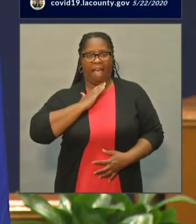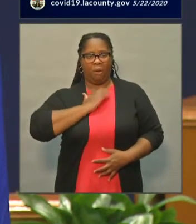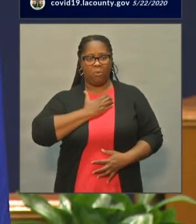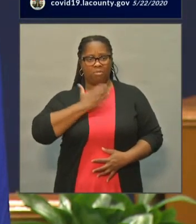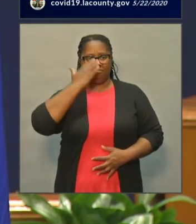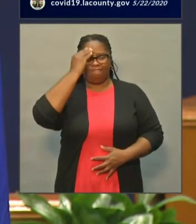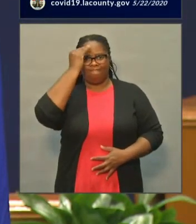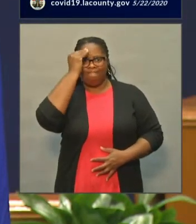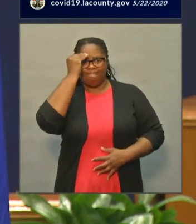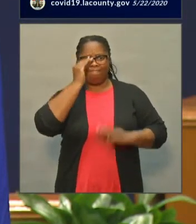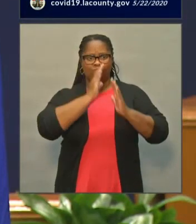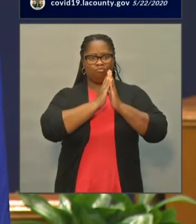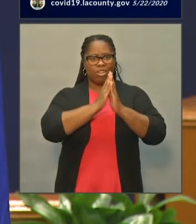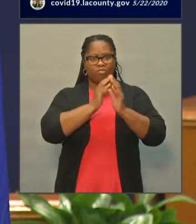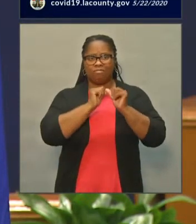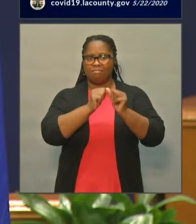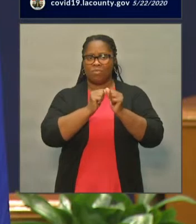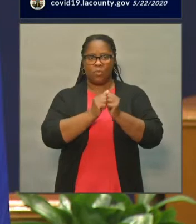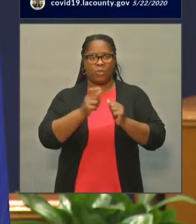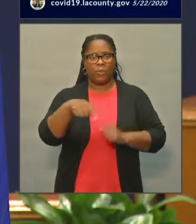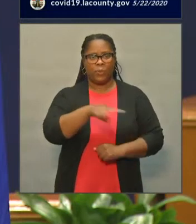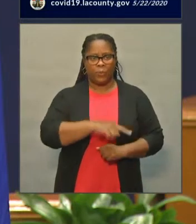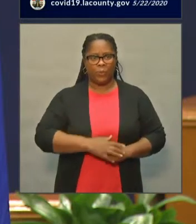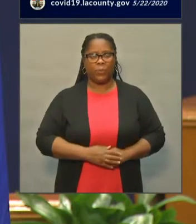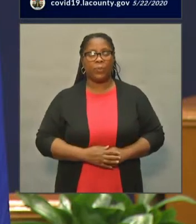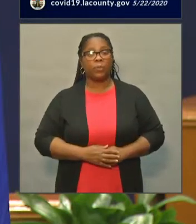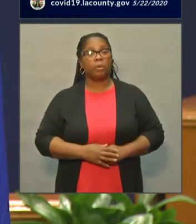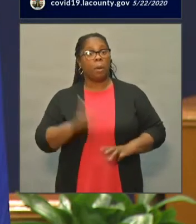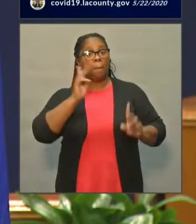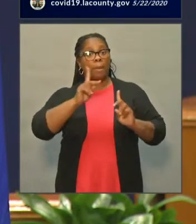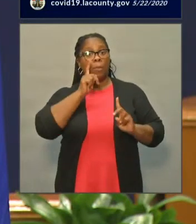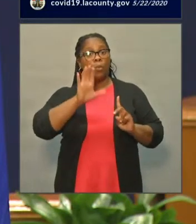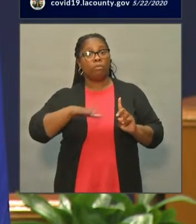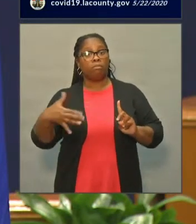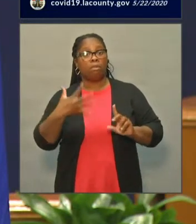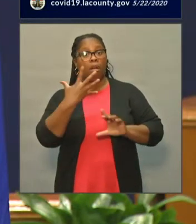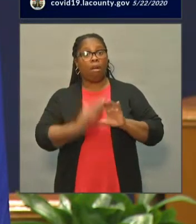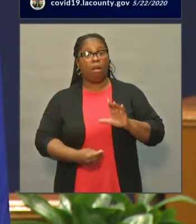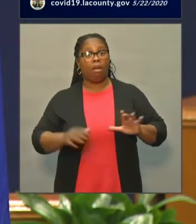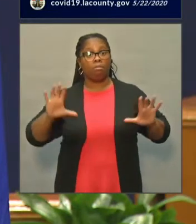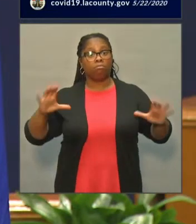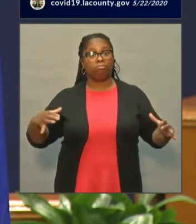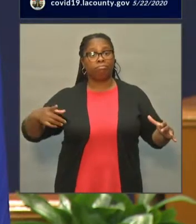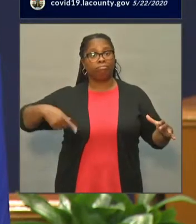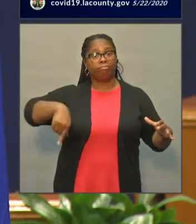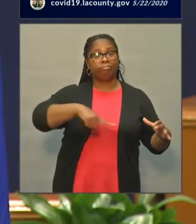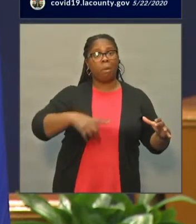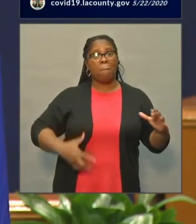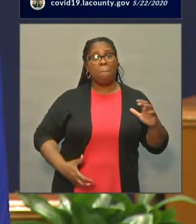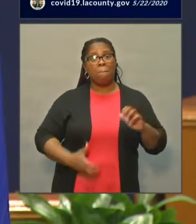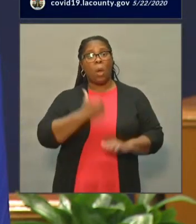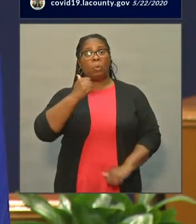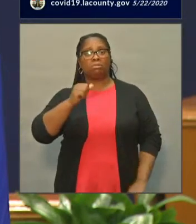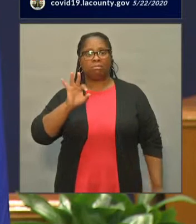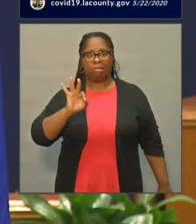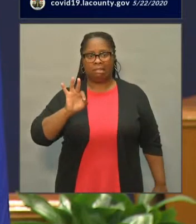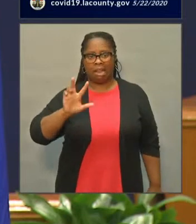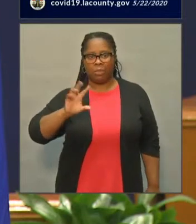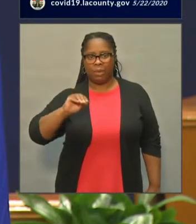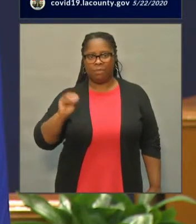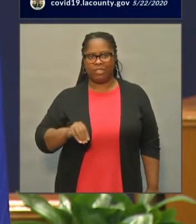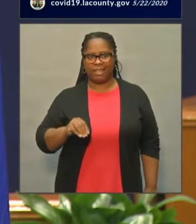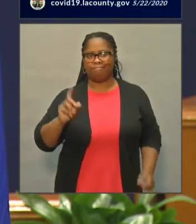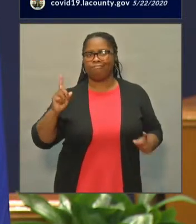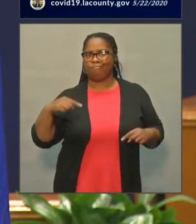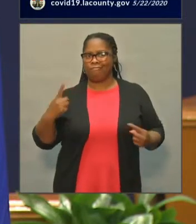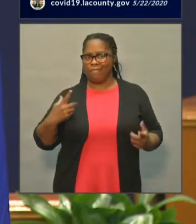times. 93% of people who have died from COVID-19 had underlying health conditions, and this is a slight increase